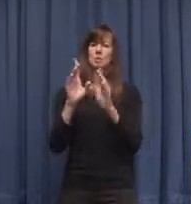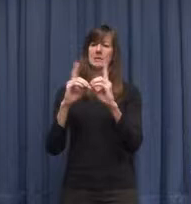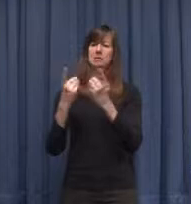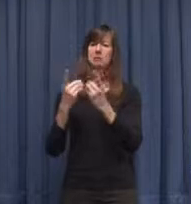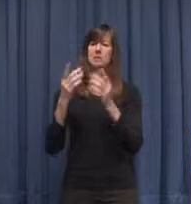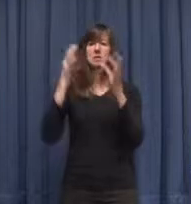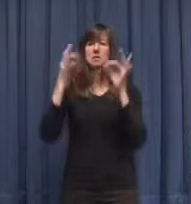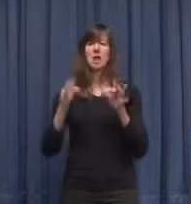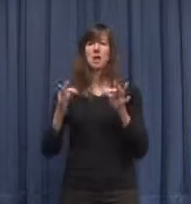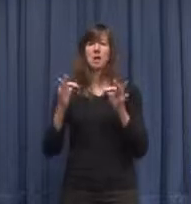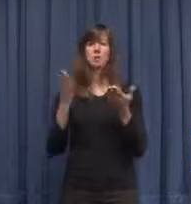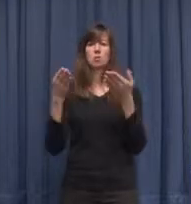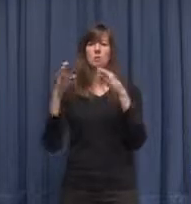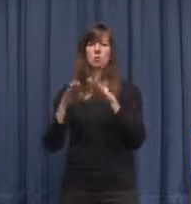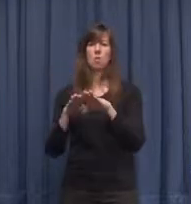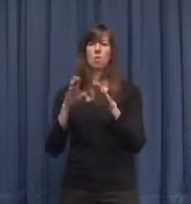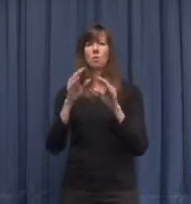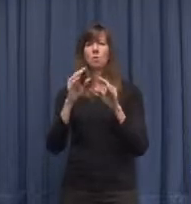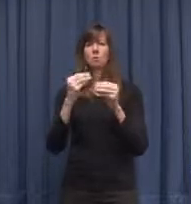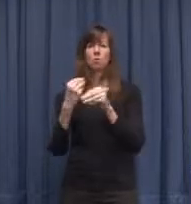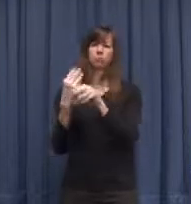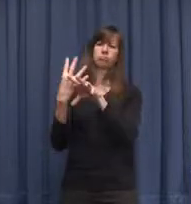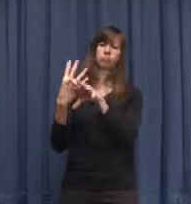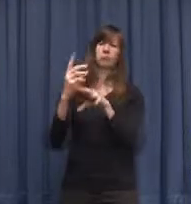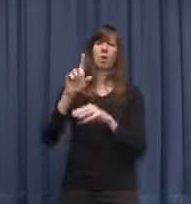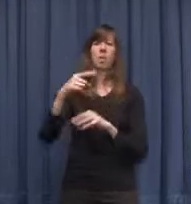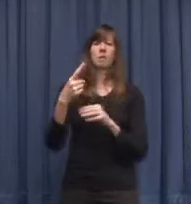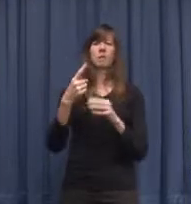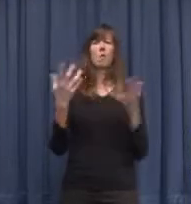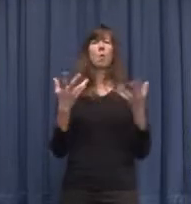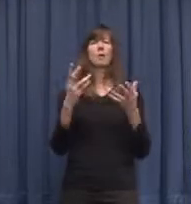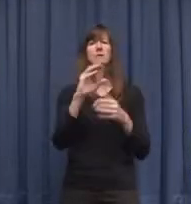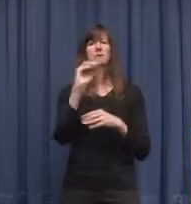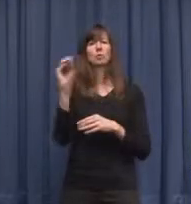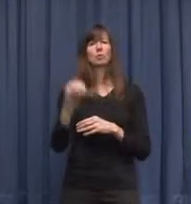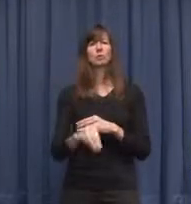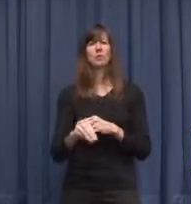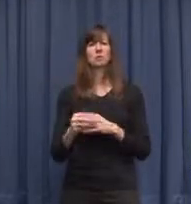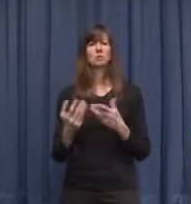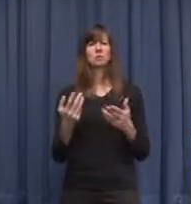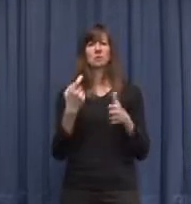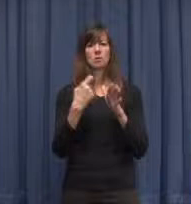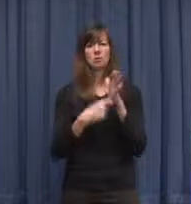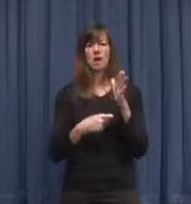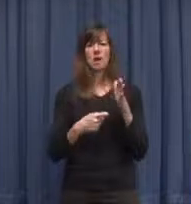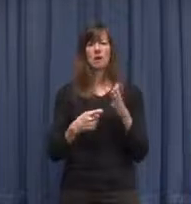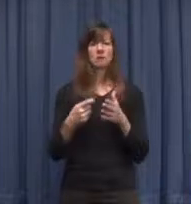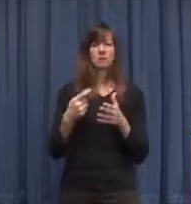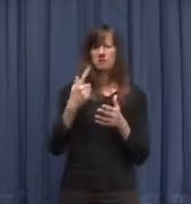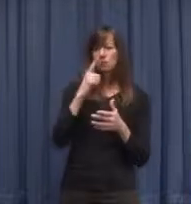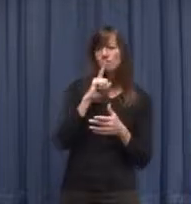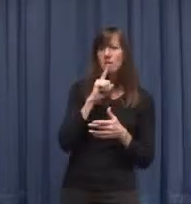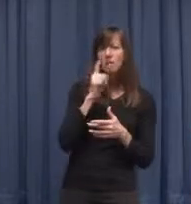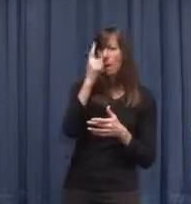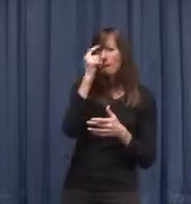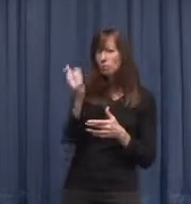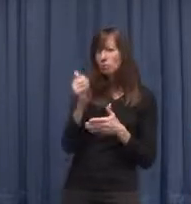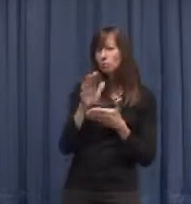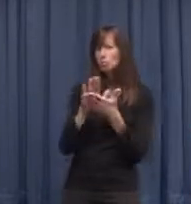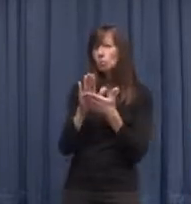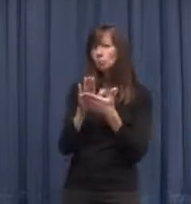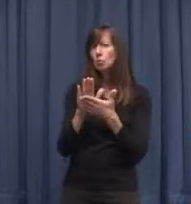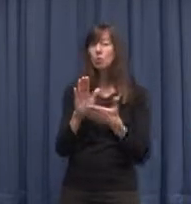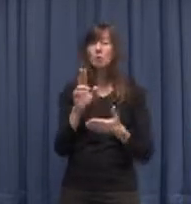Is it individually based on what the school district feels is safe? Has Ulster County and the county government set